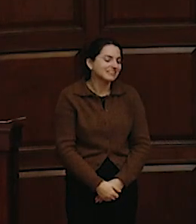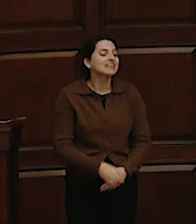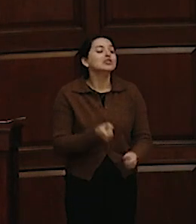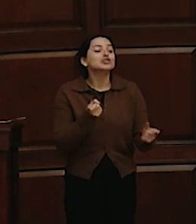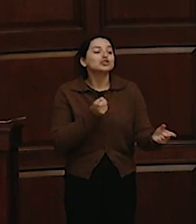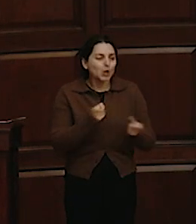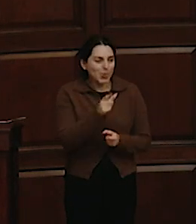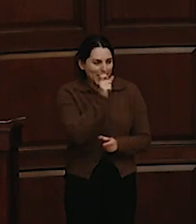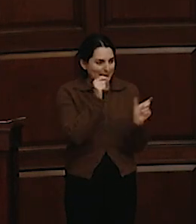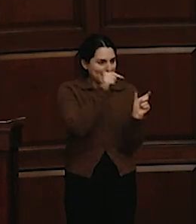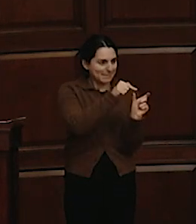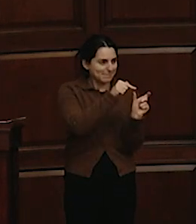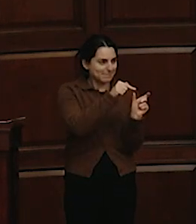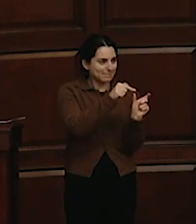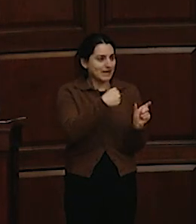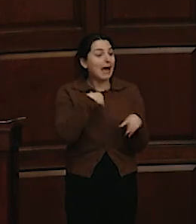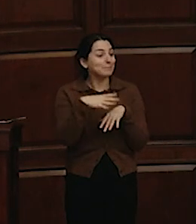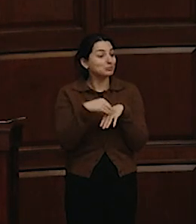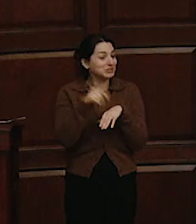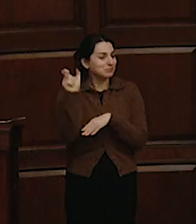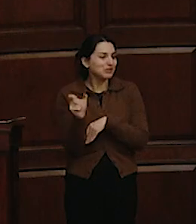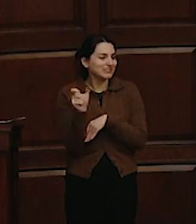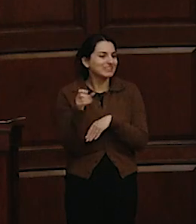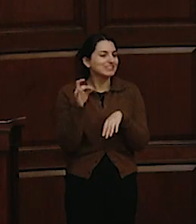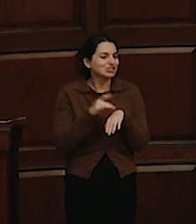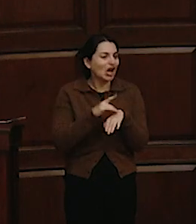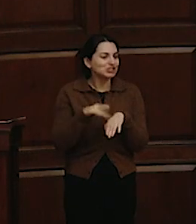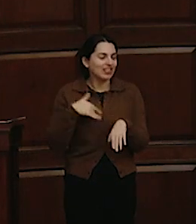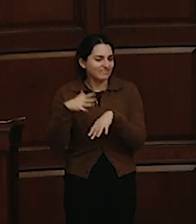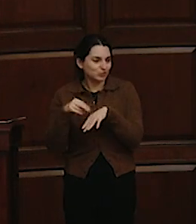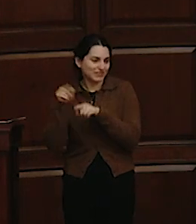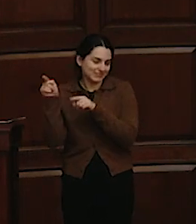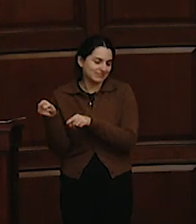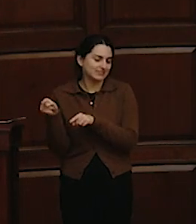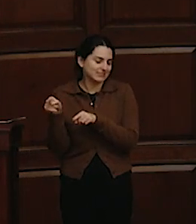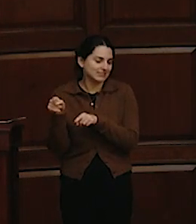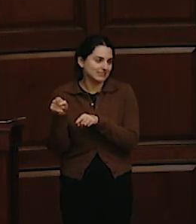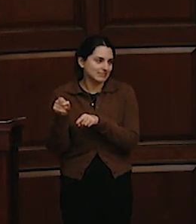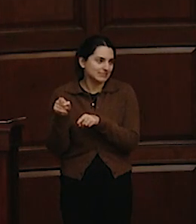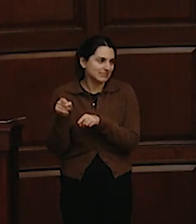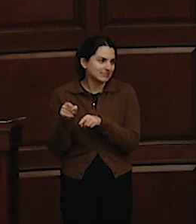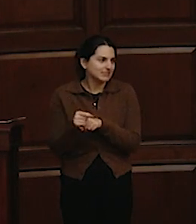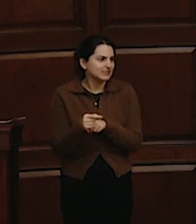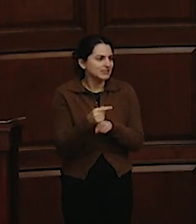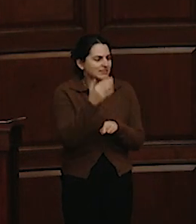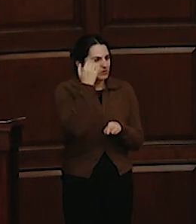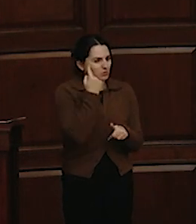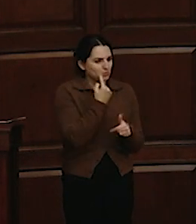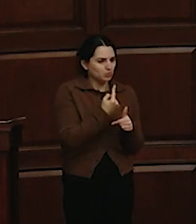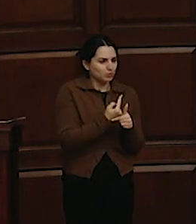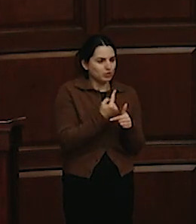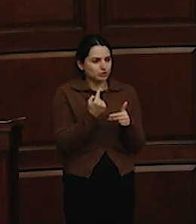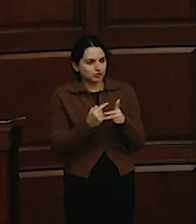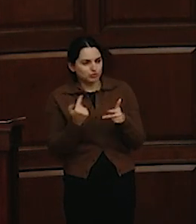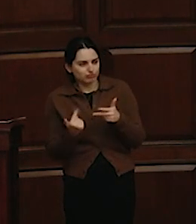So it was I'm Swedish. It's a doctor in Sweden who put 1 and 1 and 2 and 3